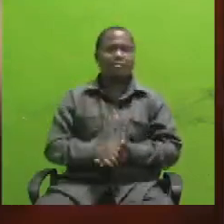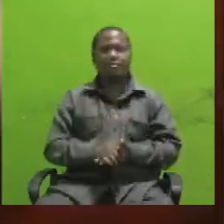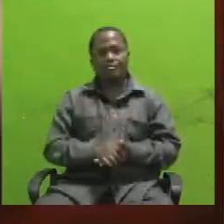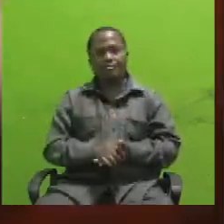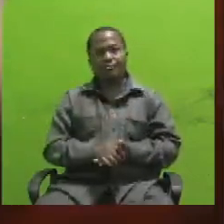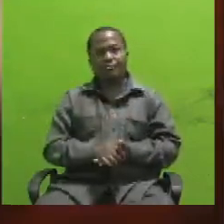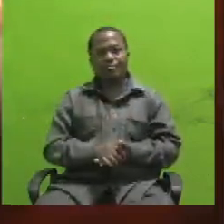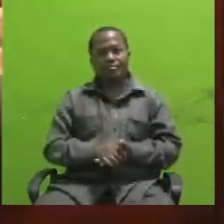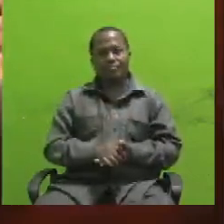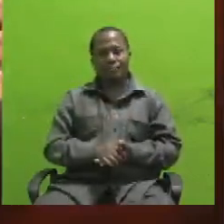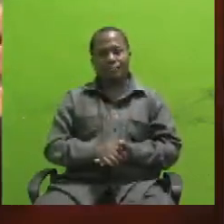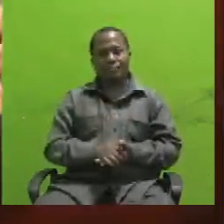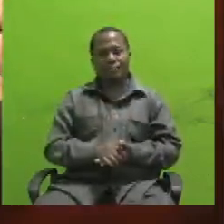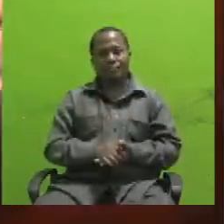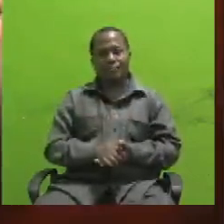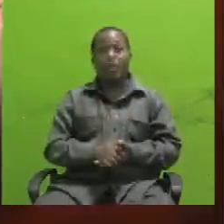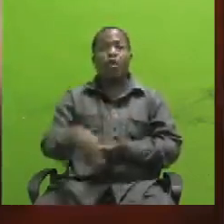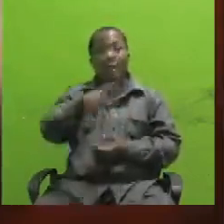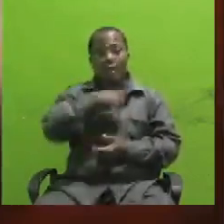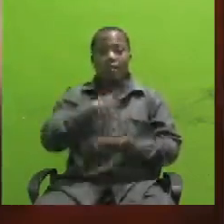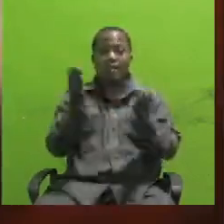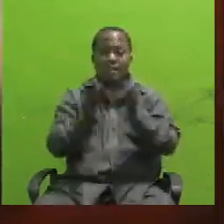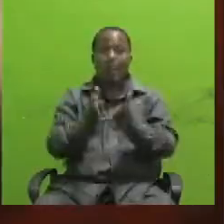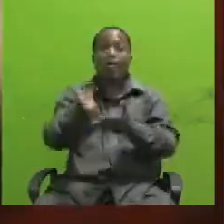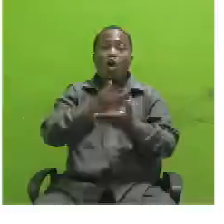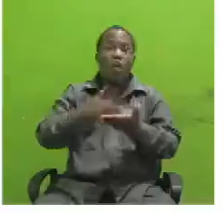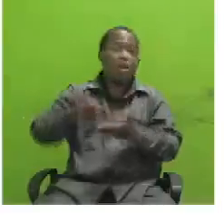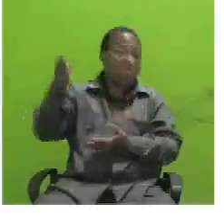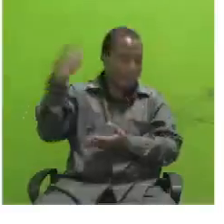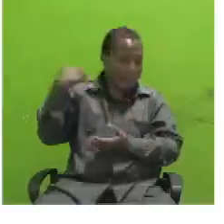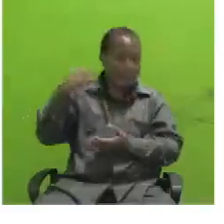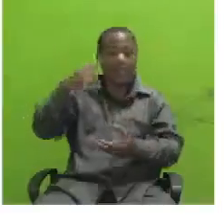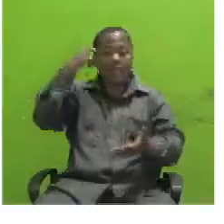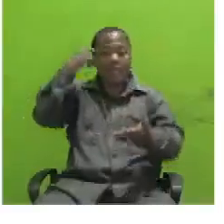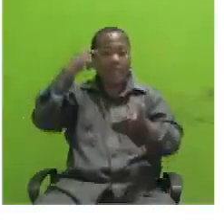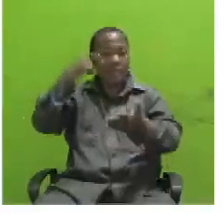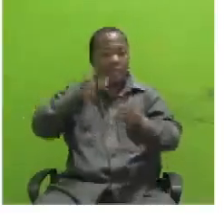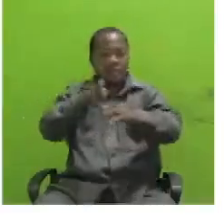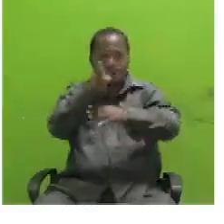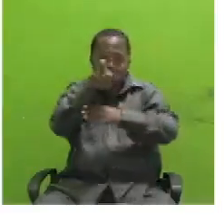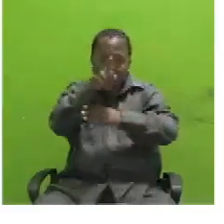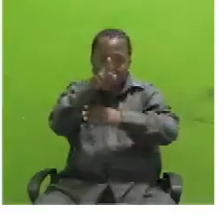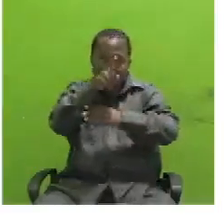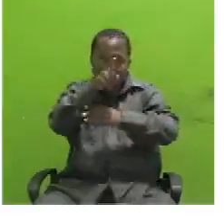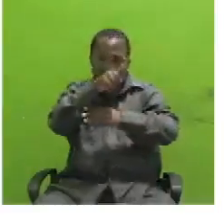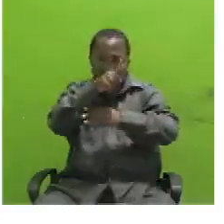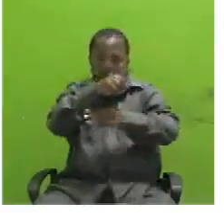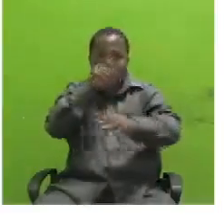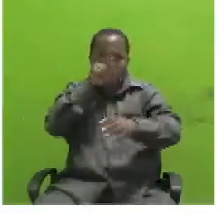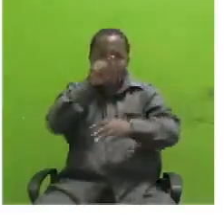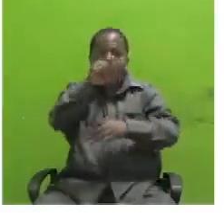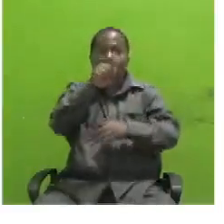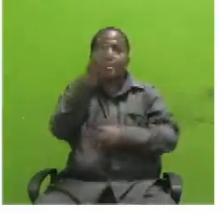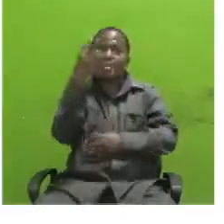learn 4:15. When we learn 4:15, the minute hand should point on